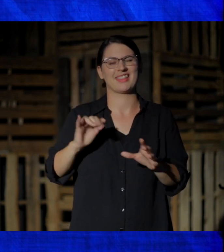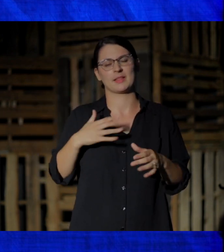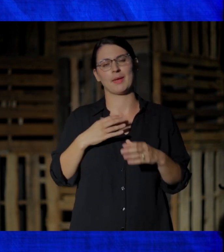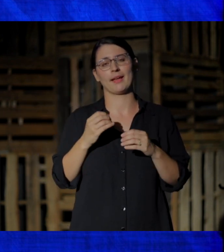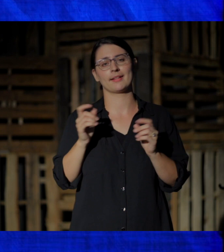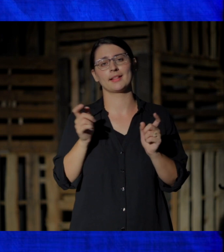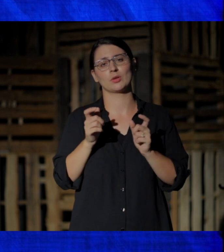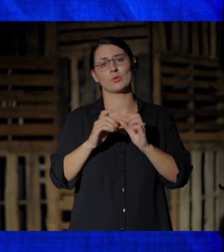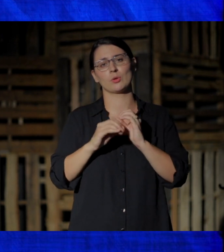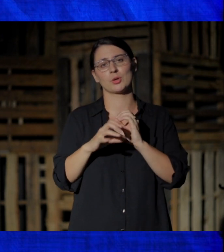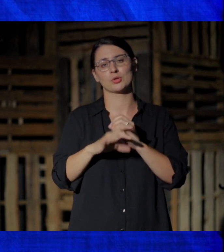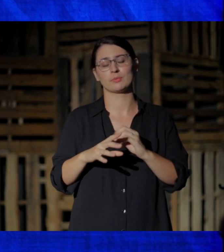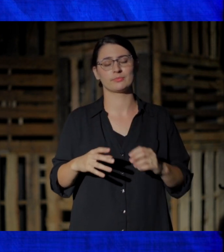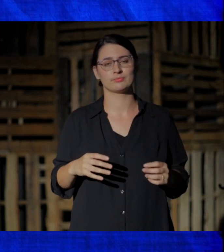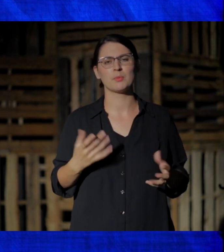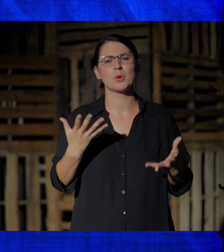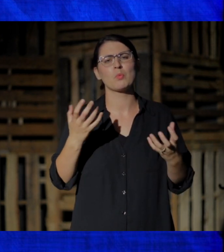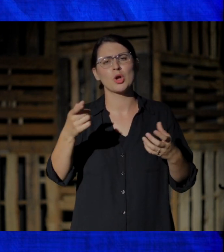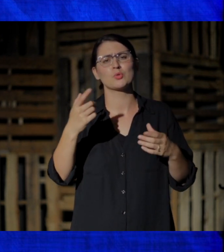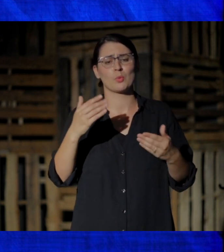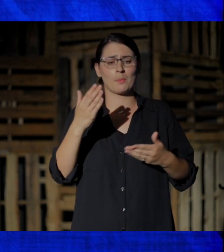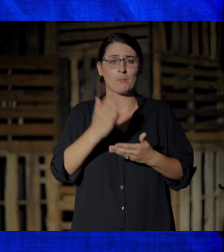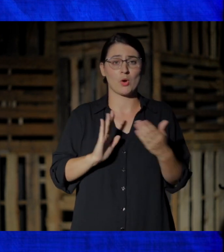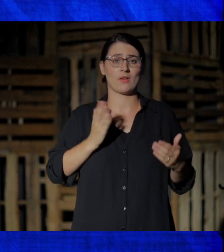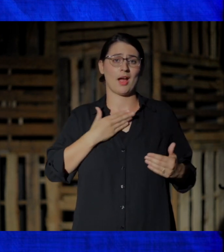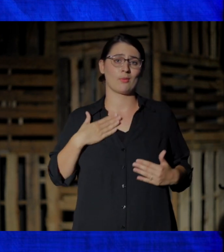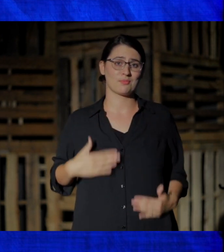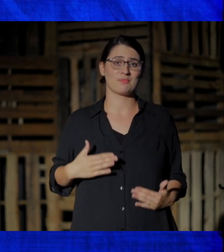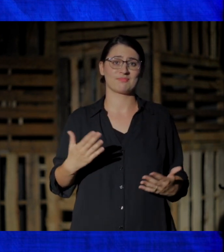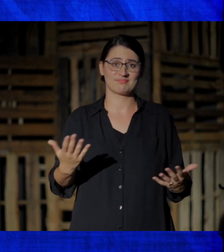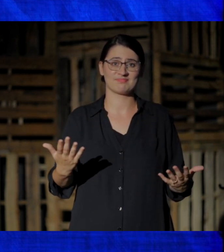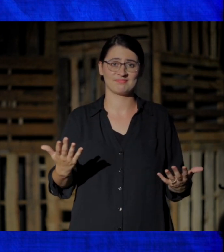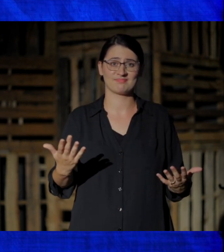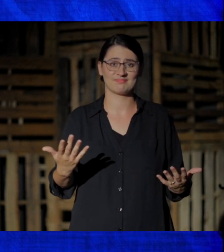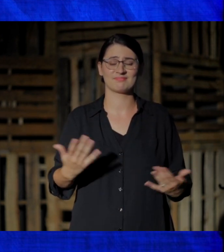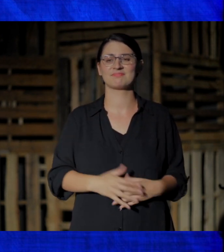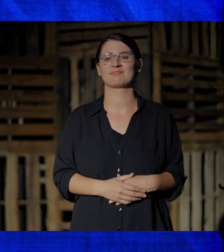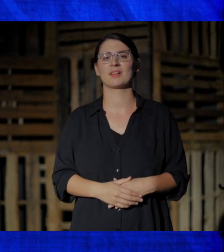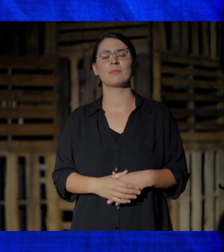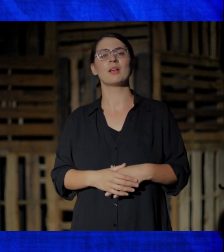But there is power in us.